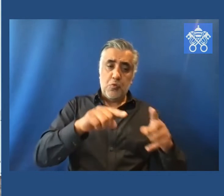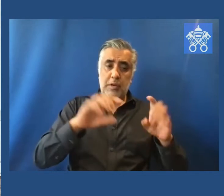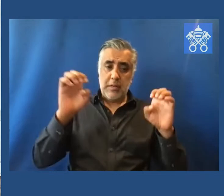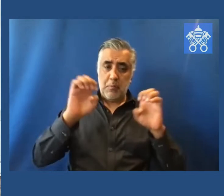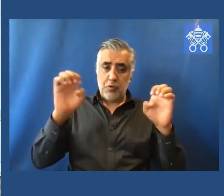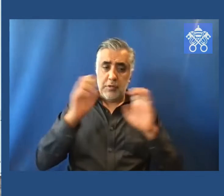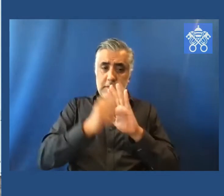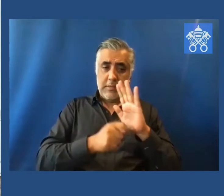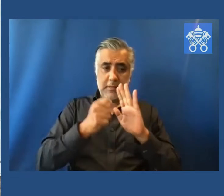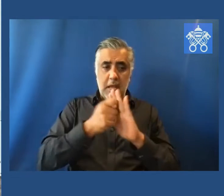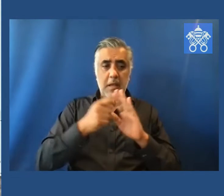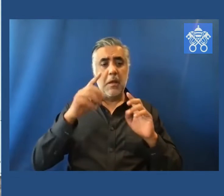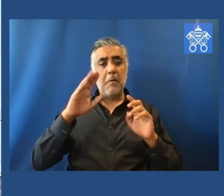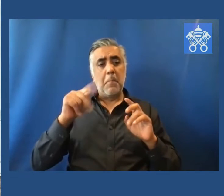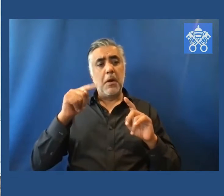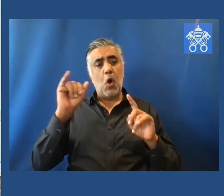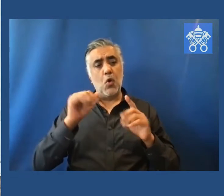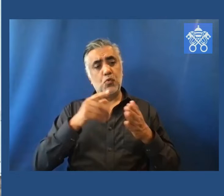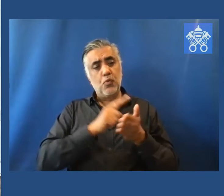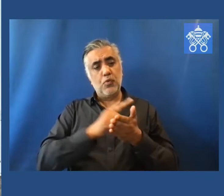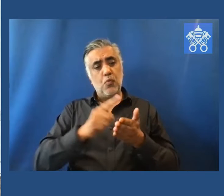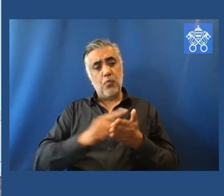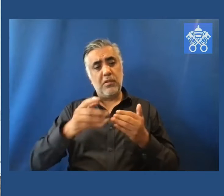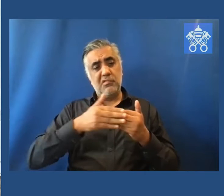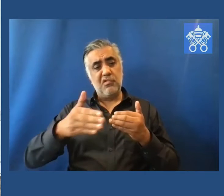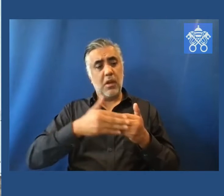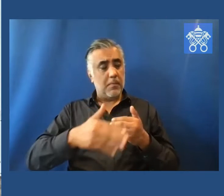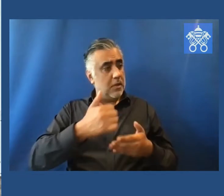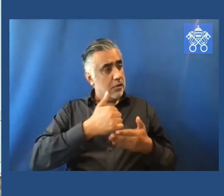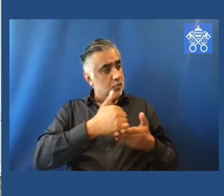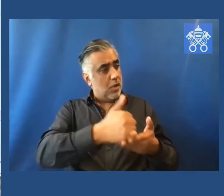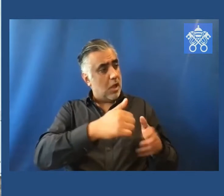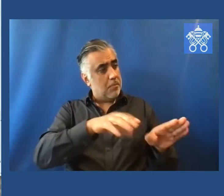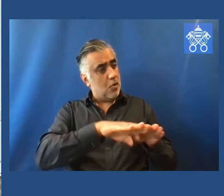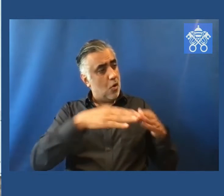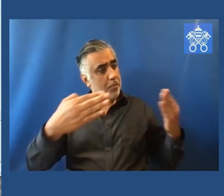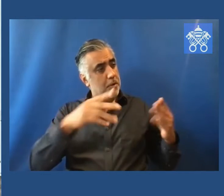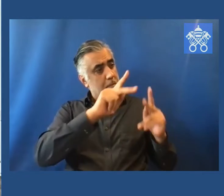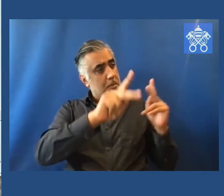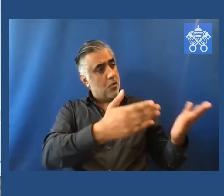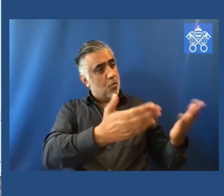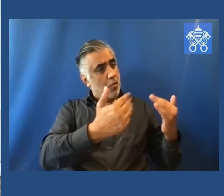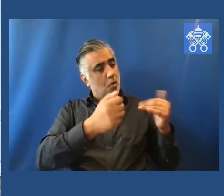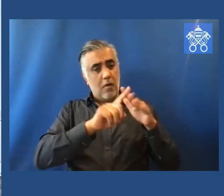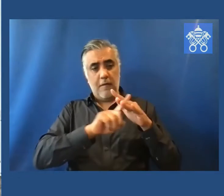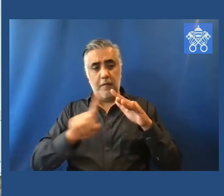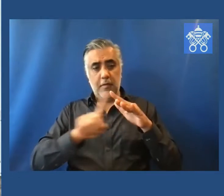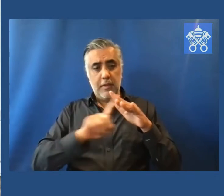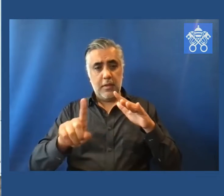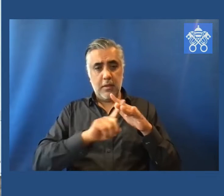even in not only in the emergency moment that is now, but in the weeks to come, those who are